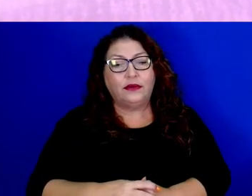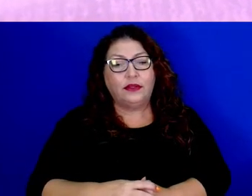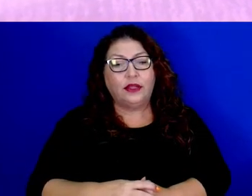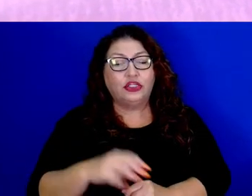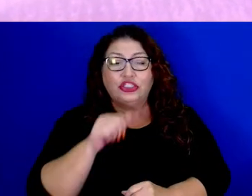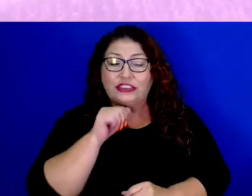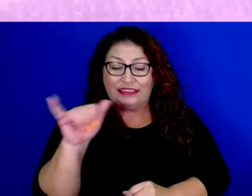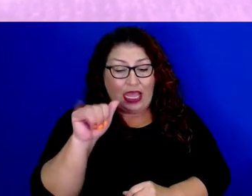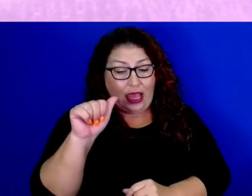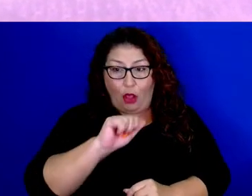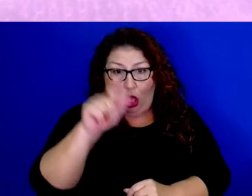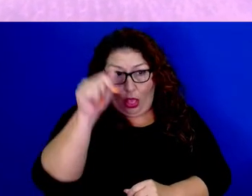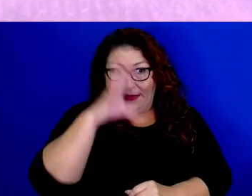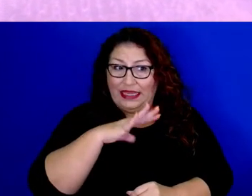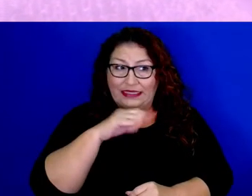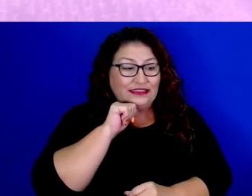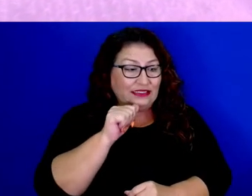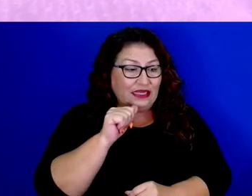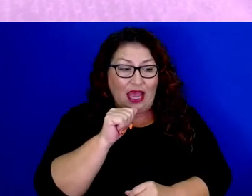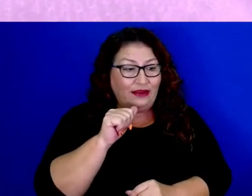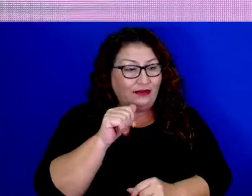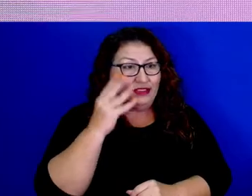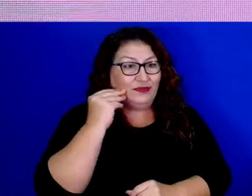experiences are the same.